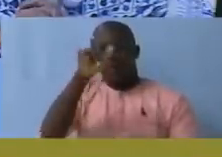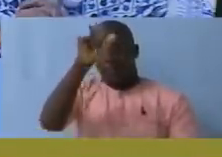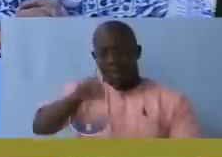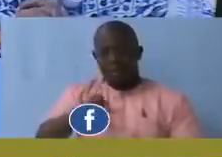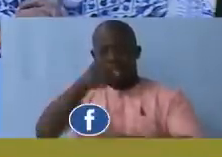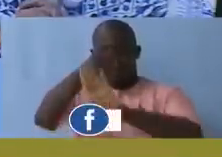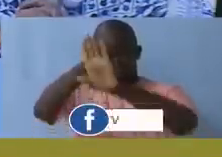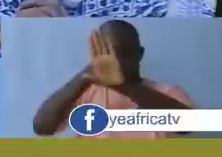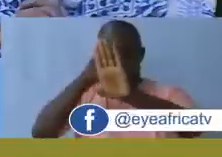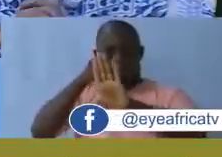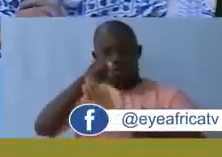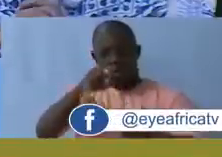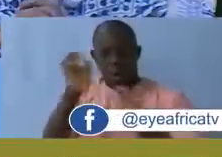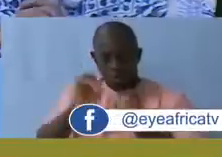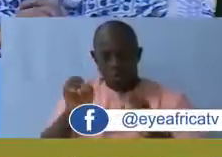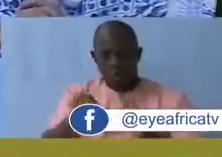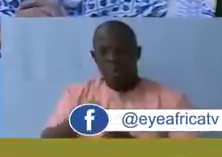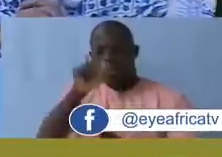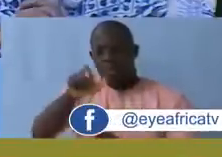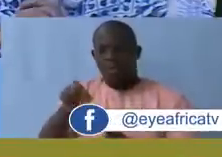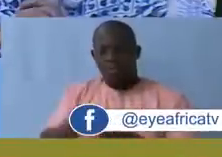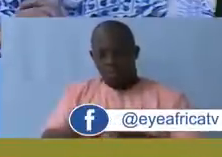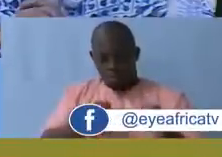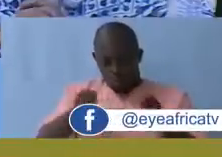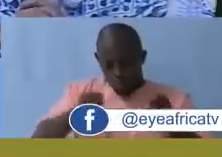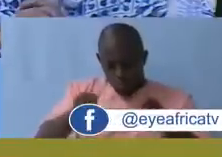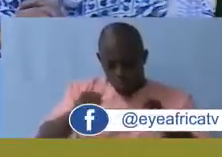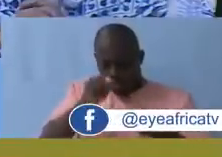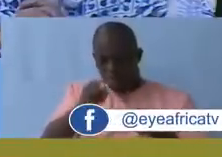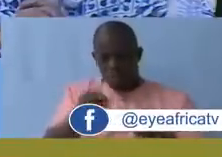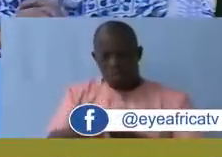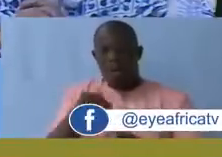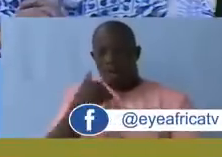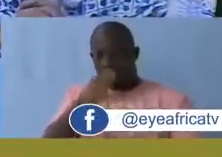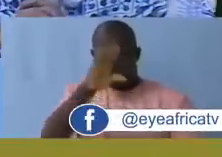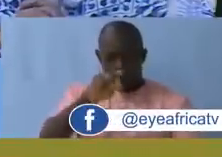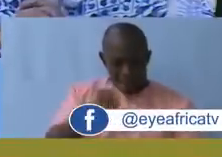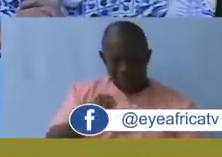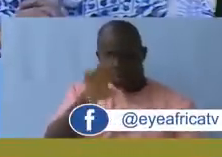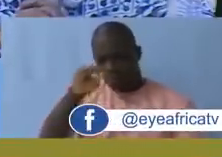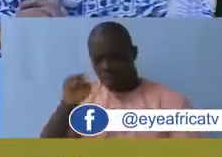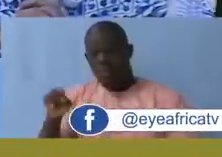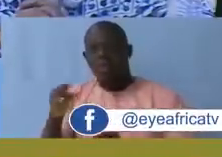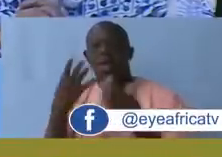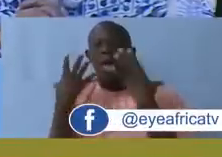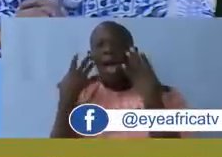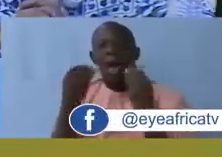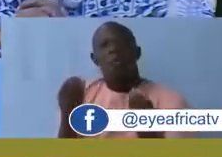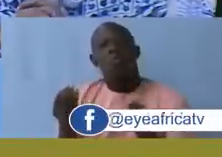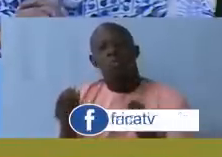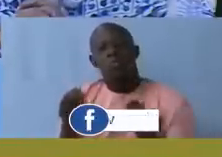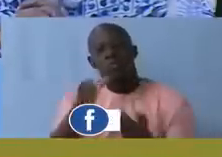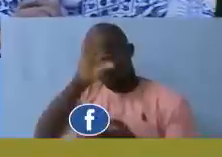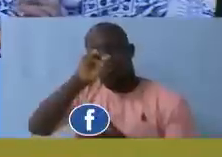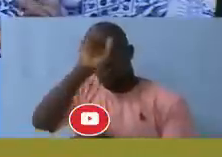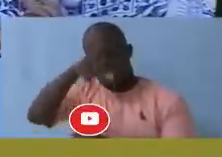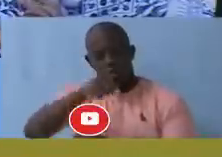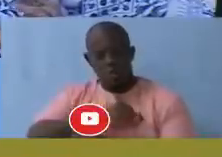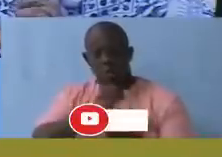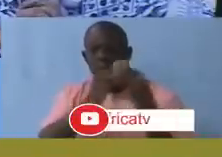protected, but dictated, so how can you execute your